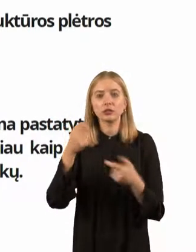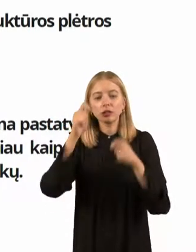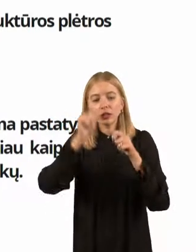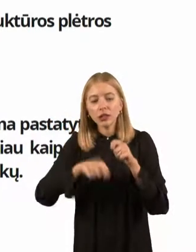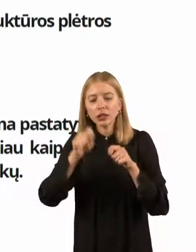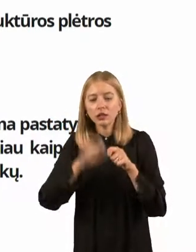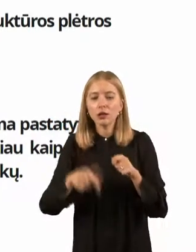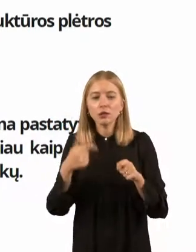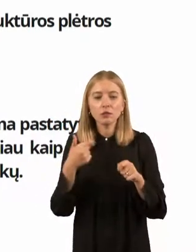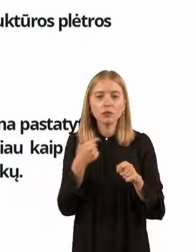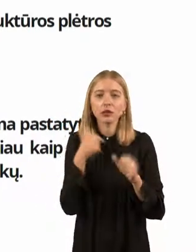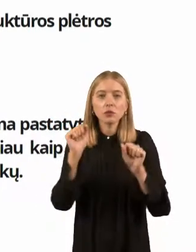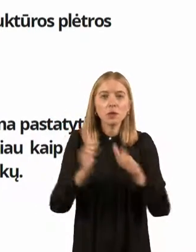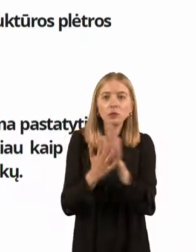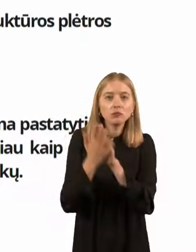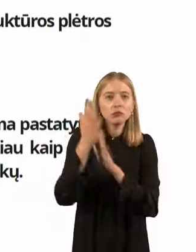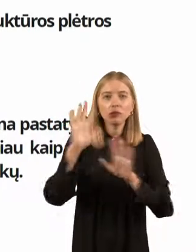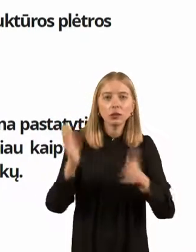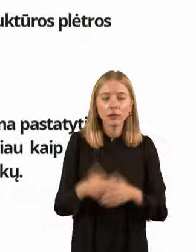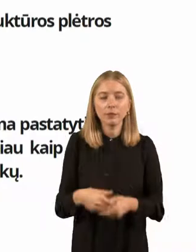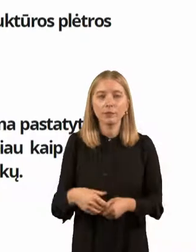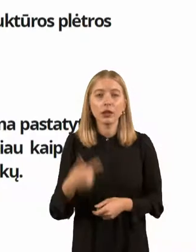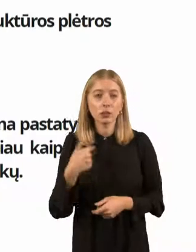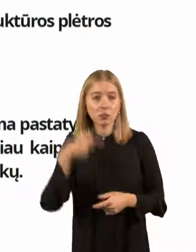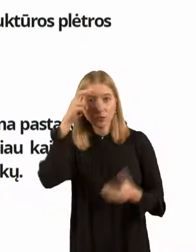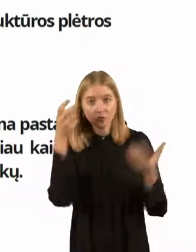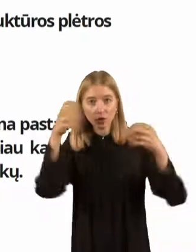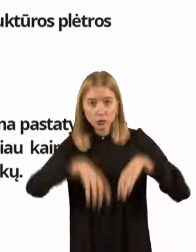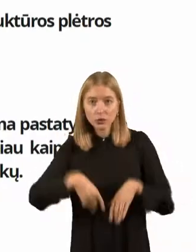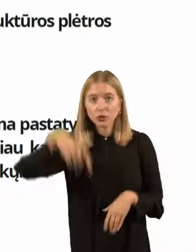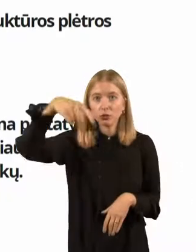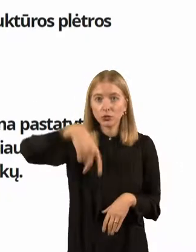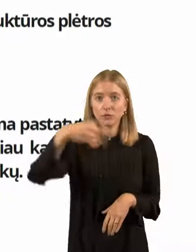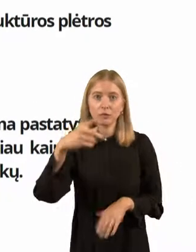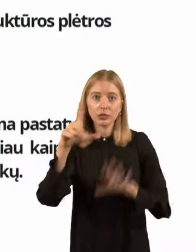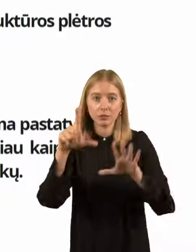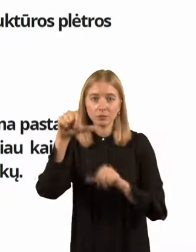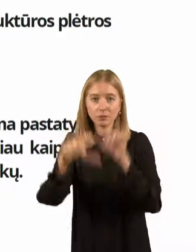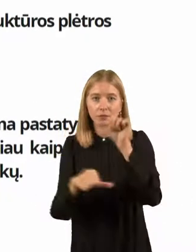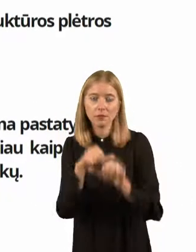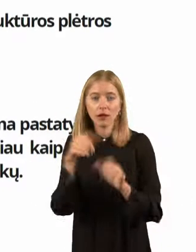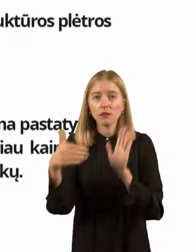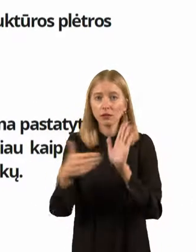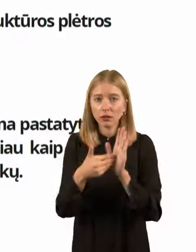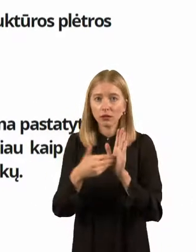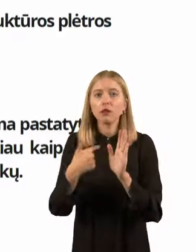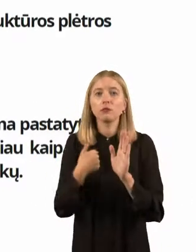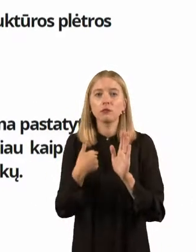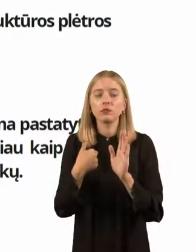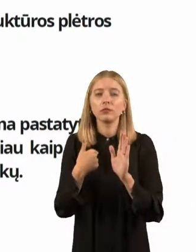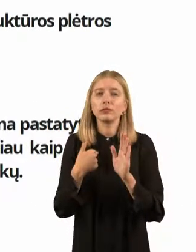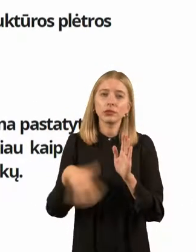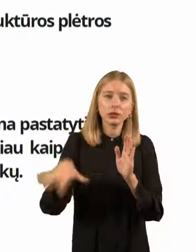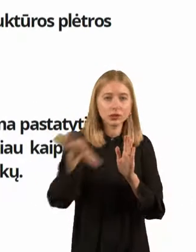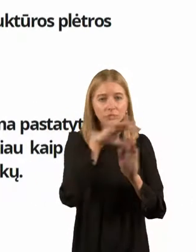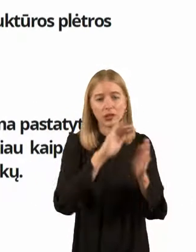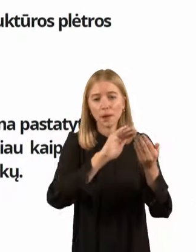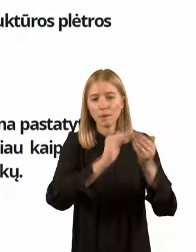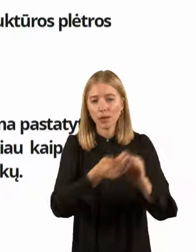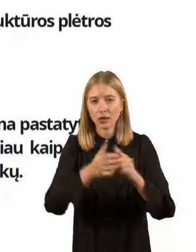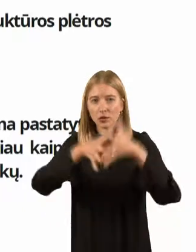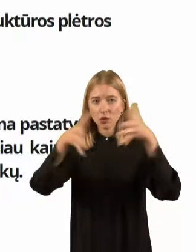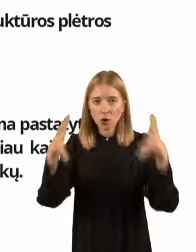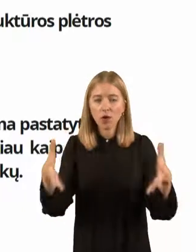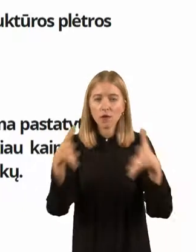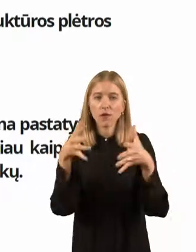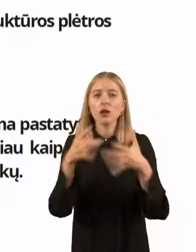review our good practices and identify areas for improvement. We